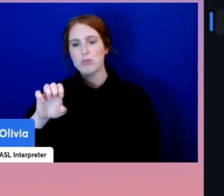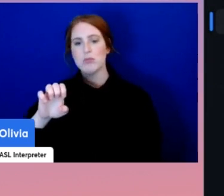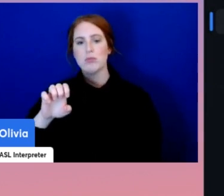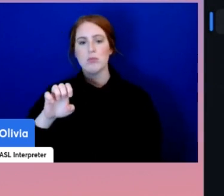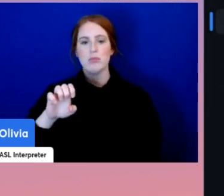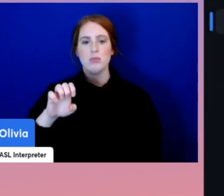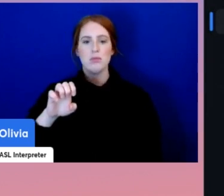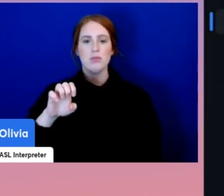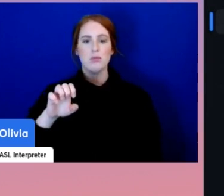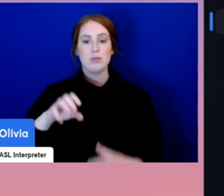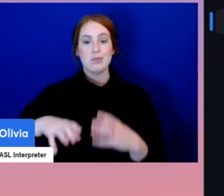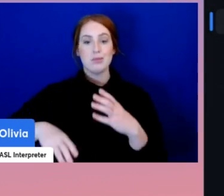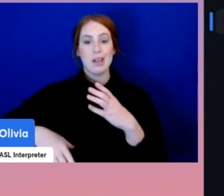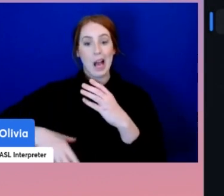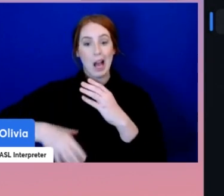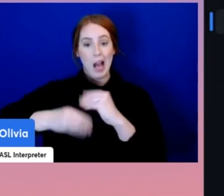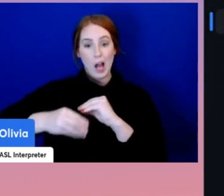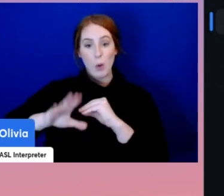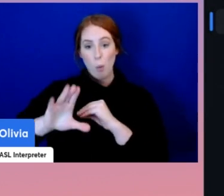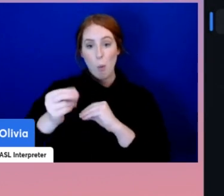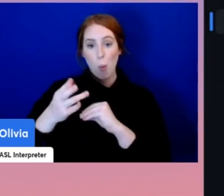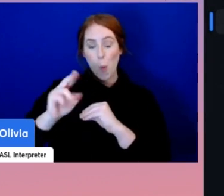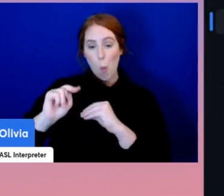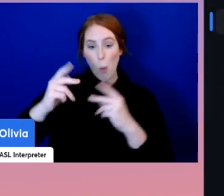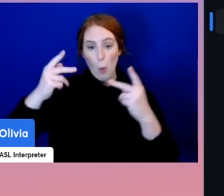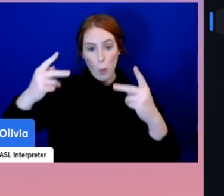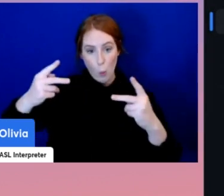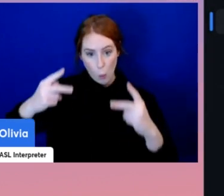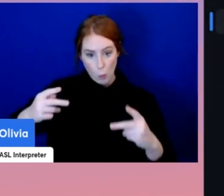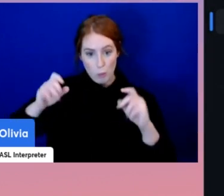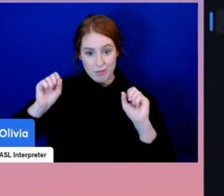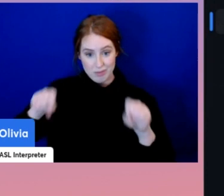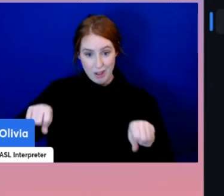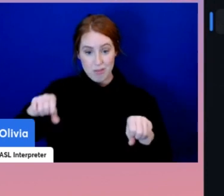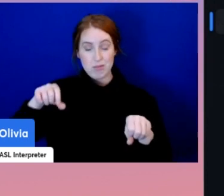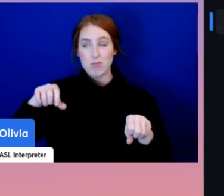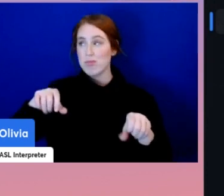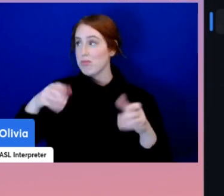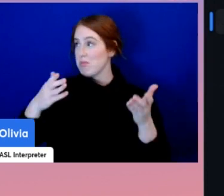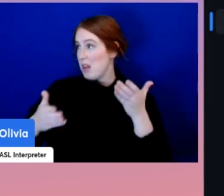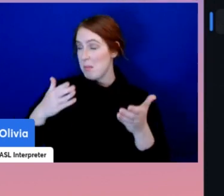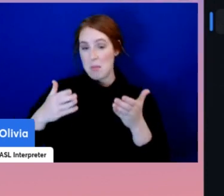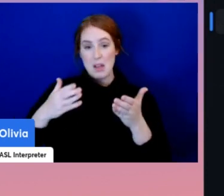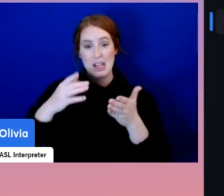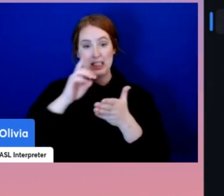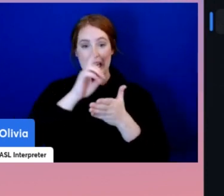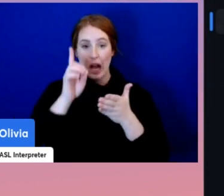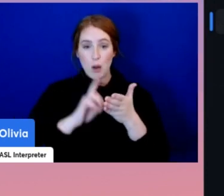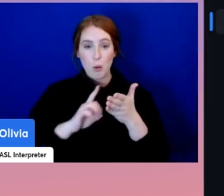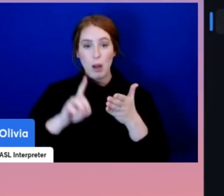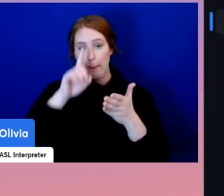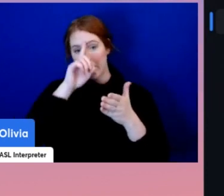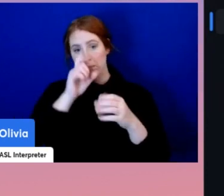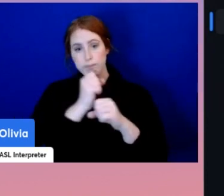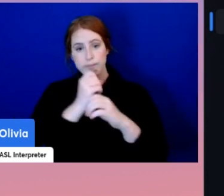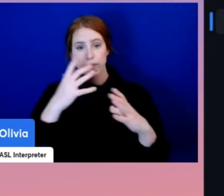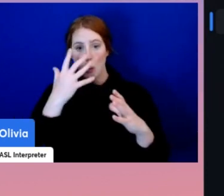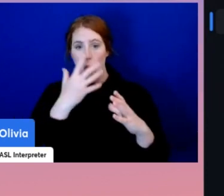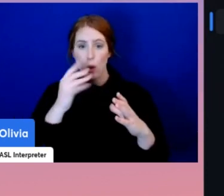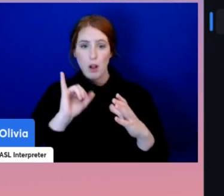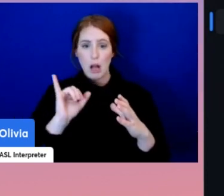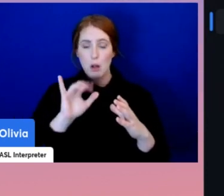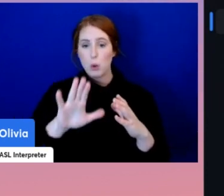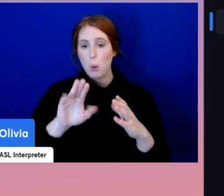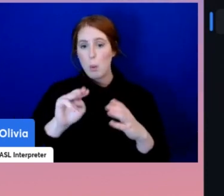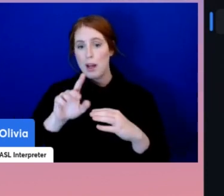own code in this readme. This could be a diagram of what your module is actually going to do. It could be